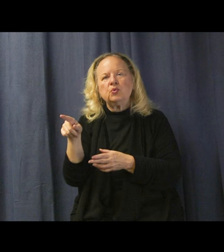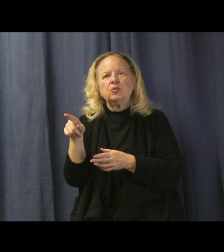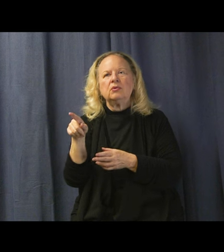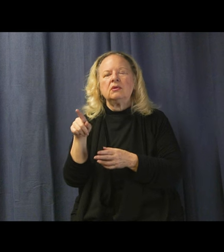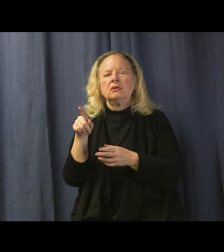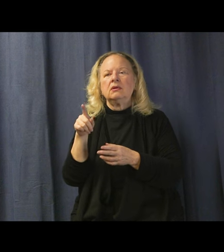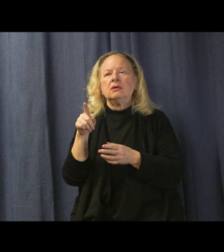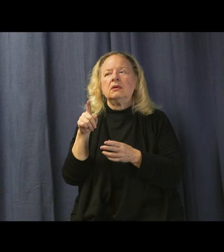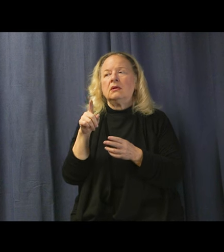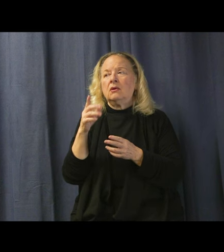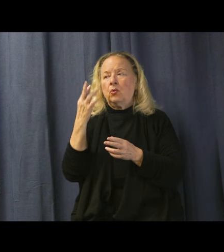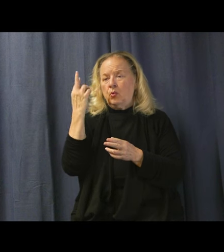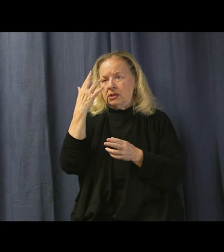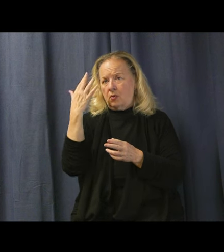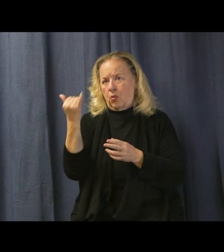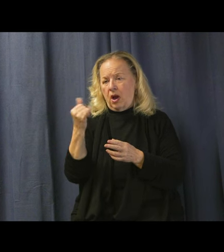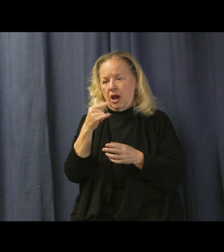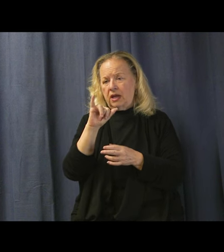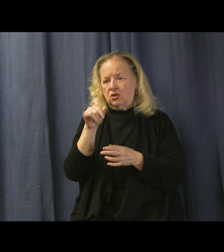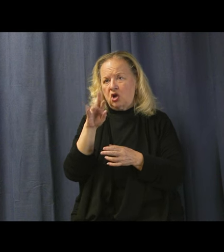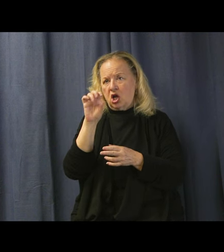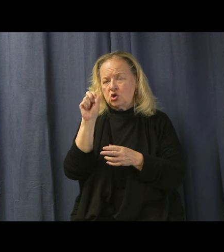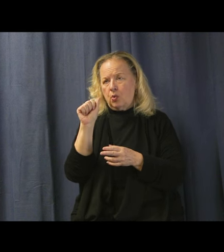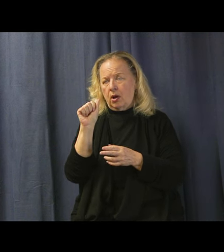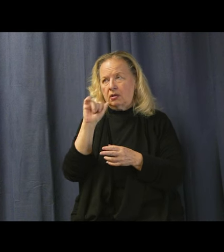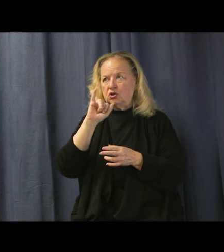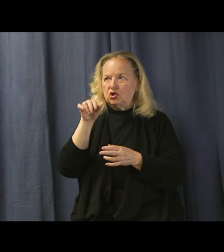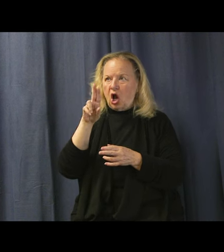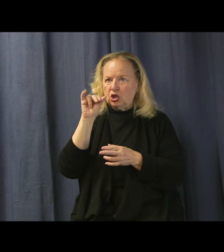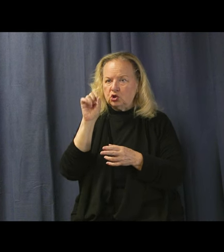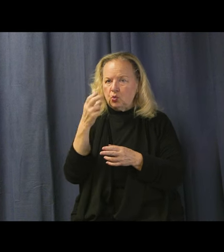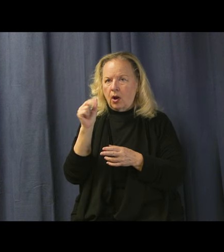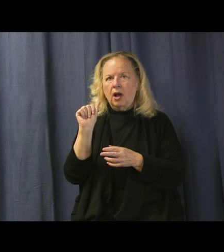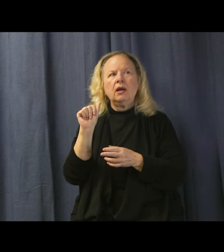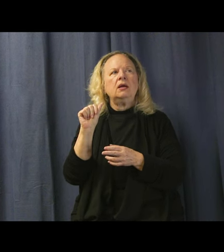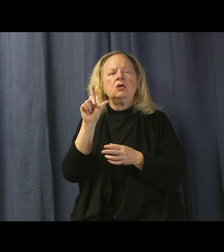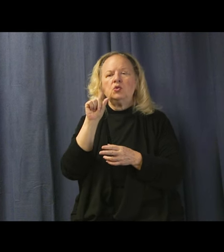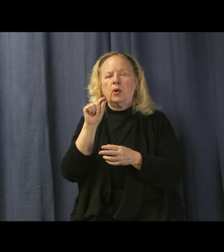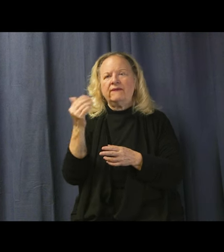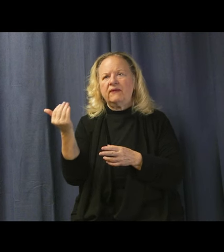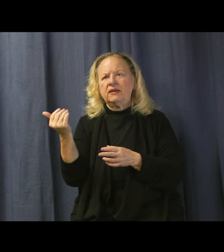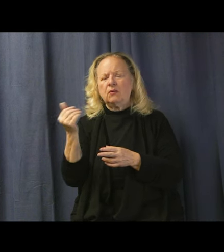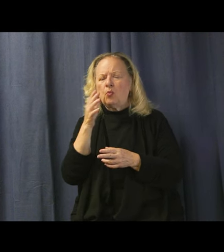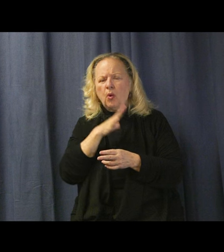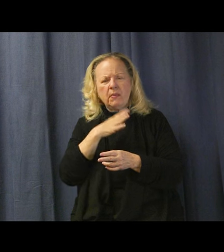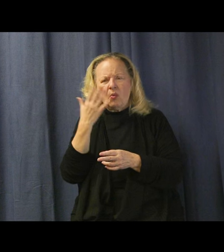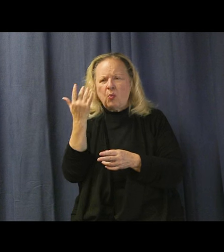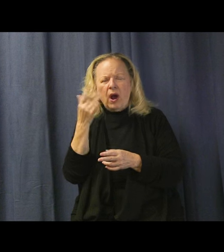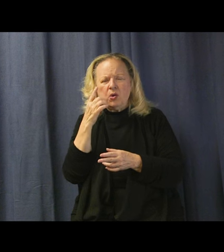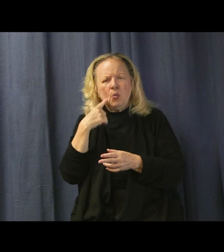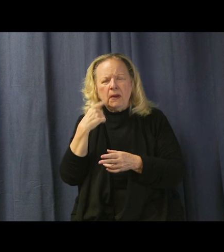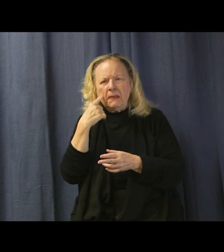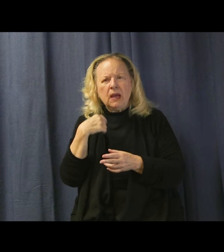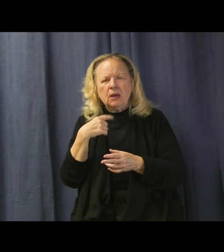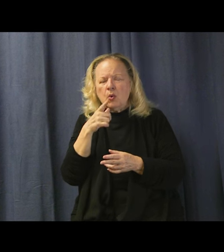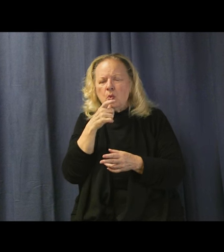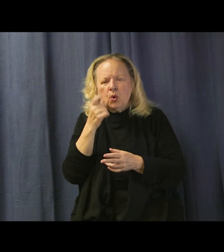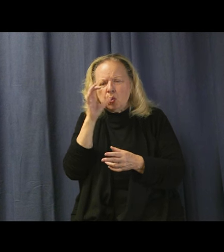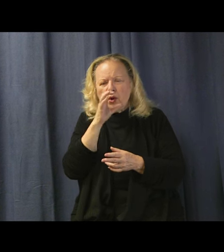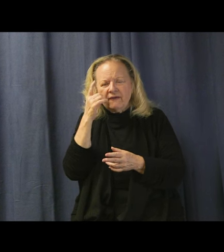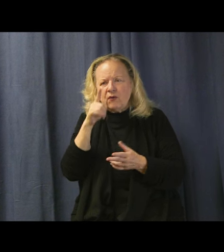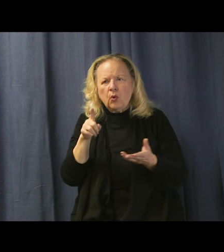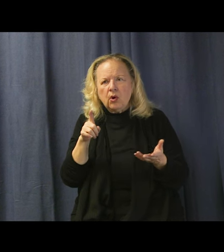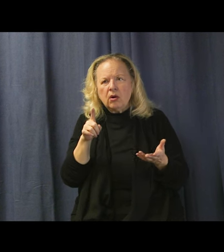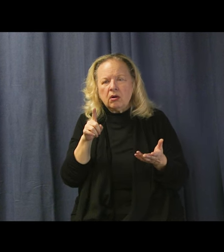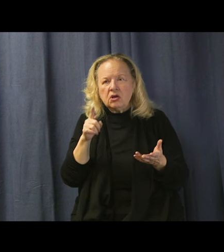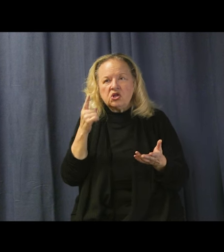guess what? This is why in Joshua 20, verse 15, Yeshua said to her, "Woman, why are you weeping? Who are you looking for?"